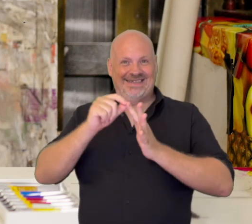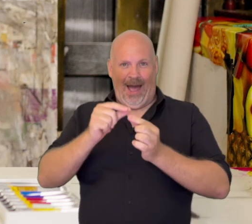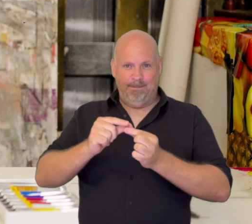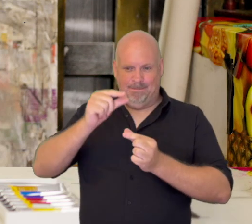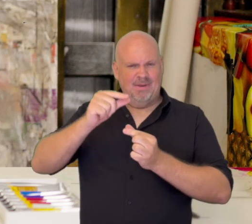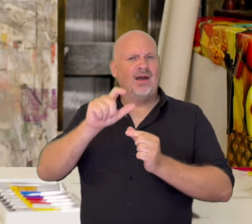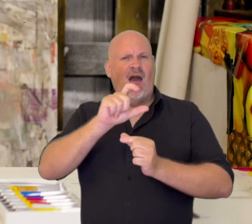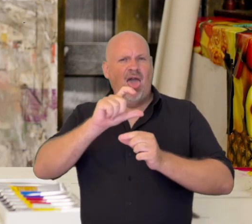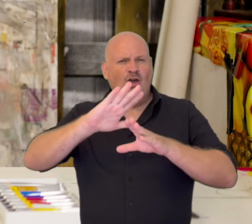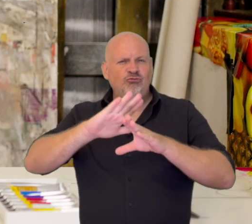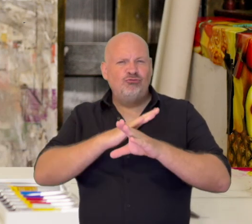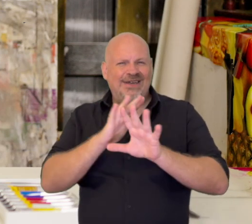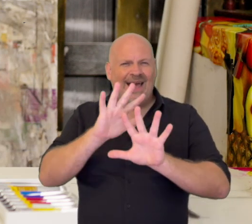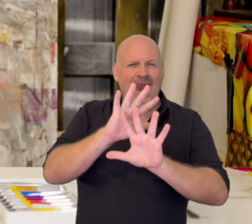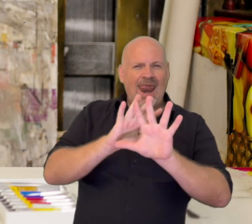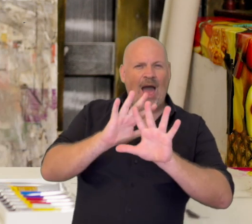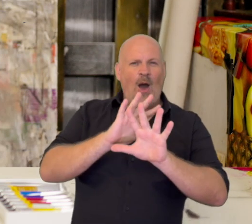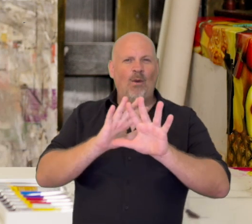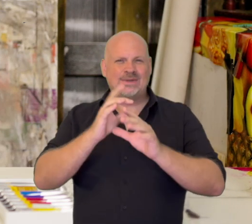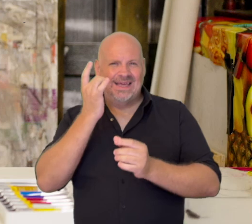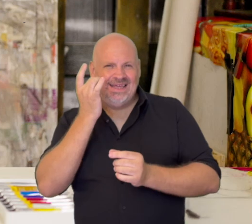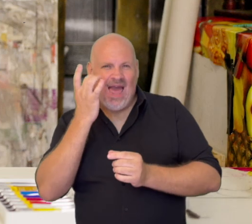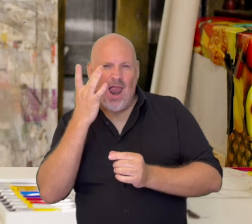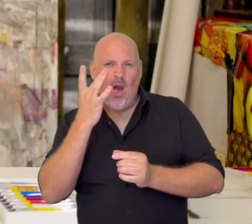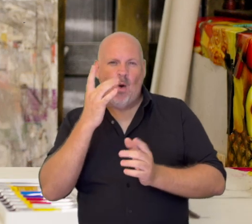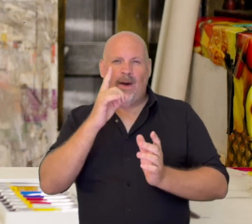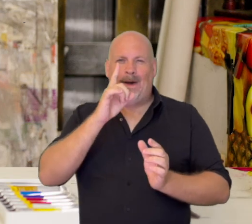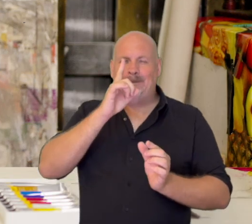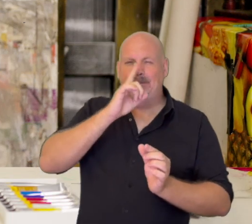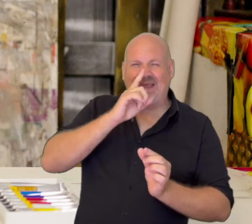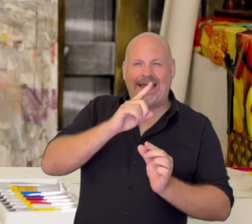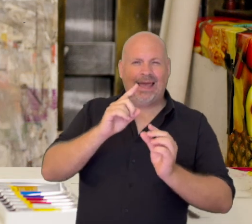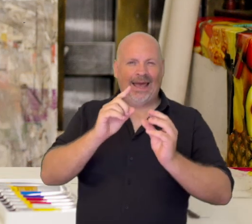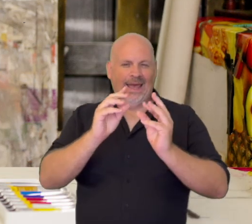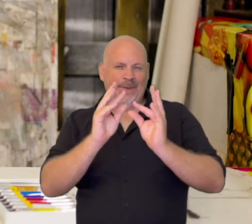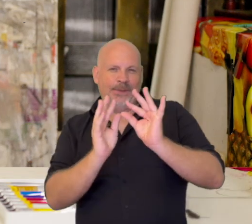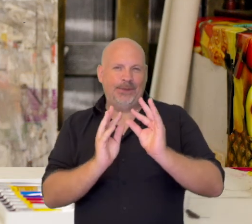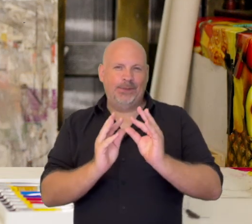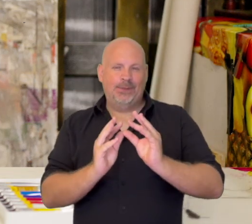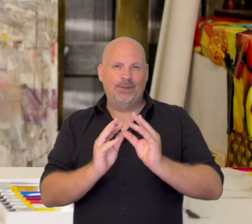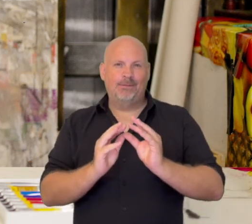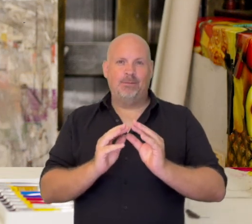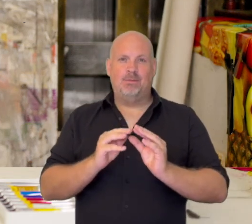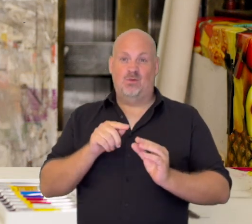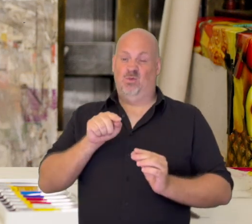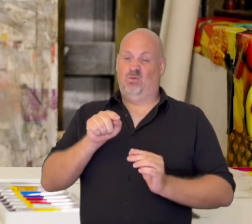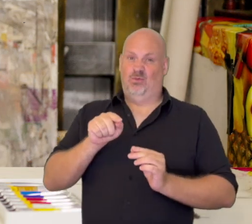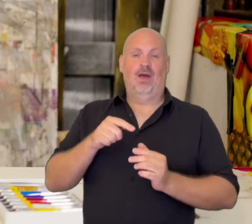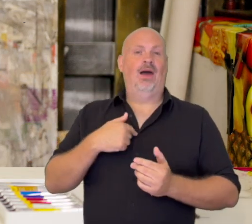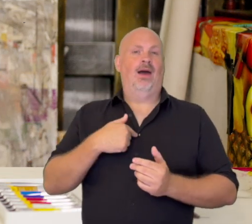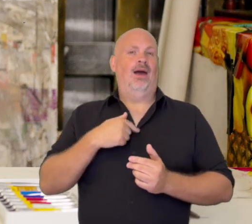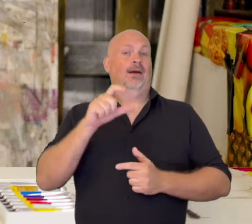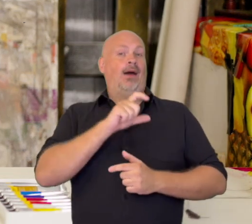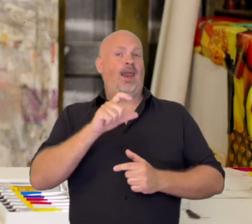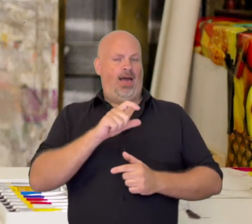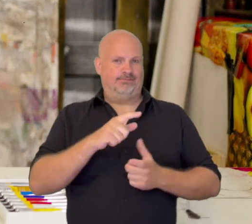this cloudy kind of green, yellow, and sort of flecks of pink in it. So I'm going to mix some colours in